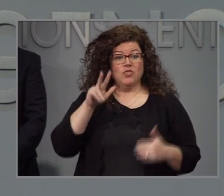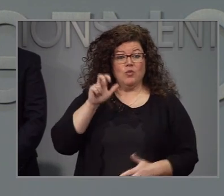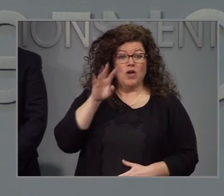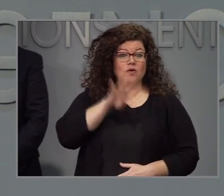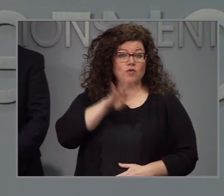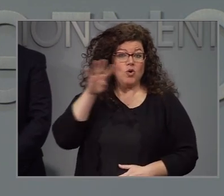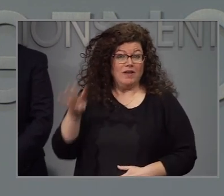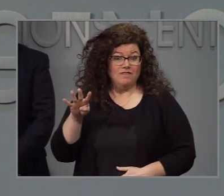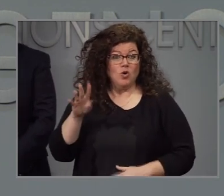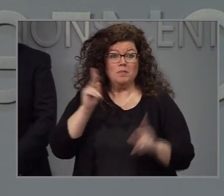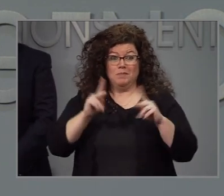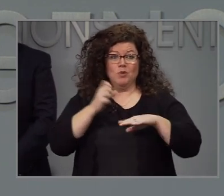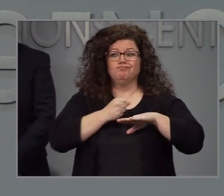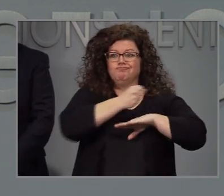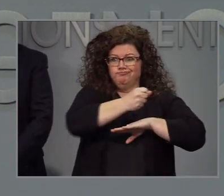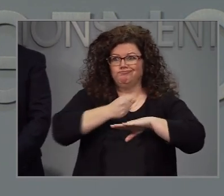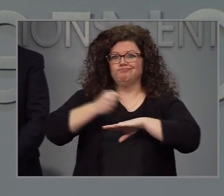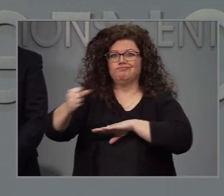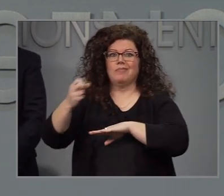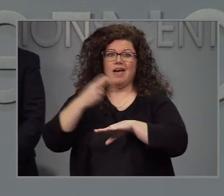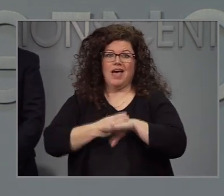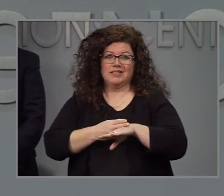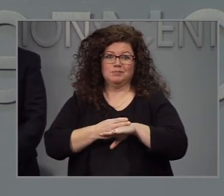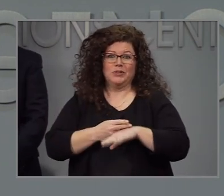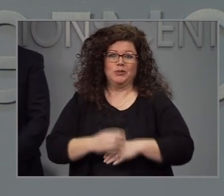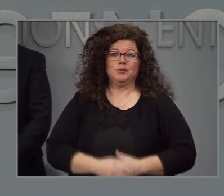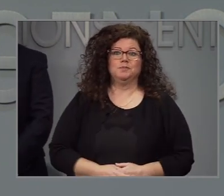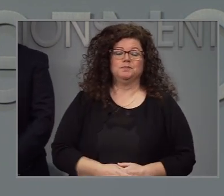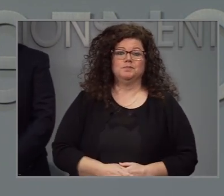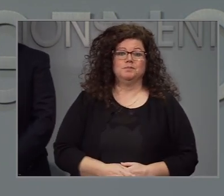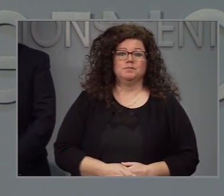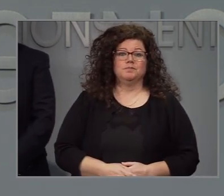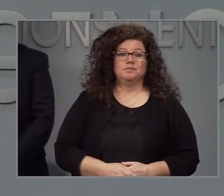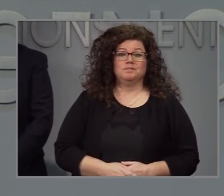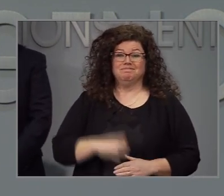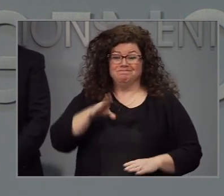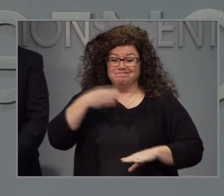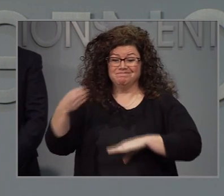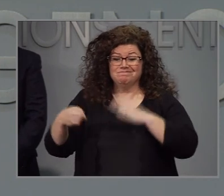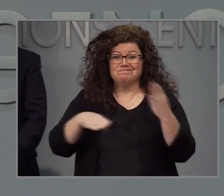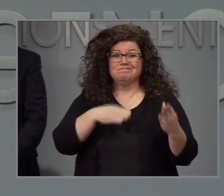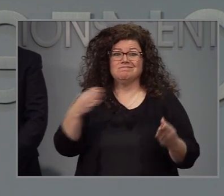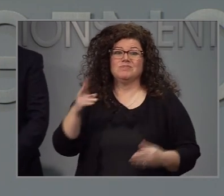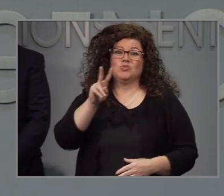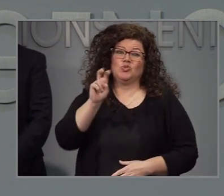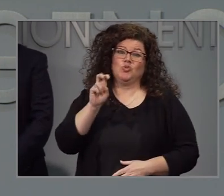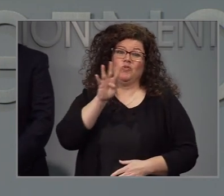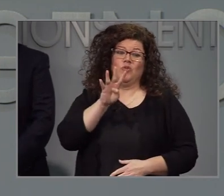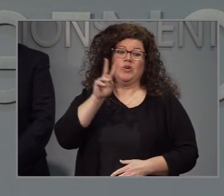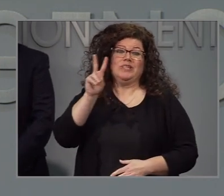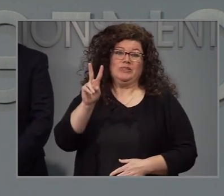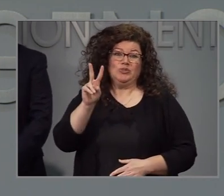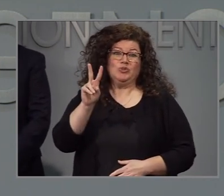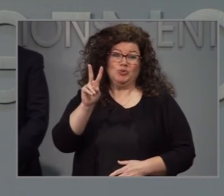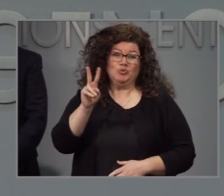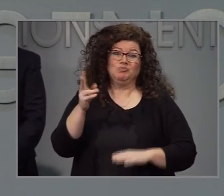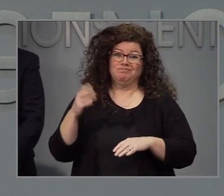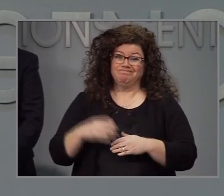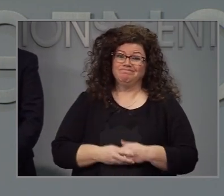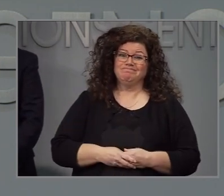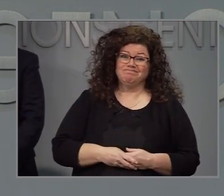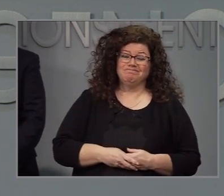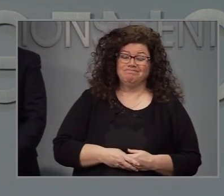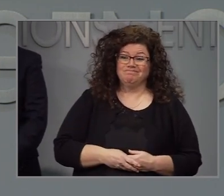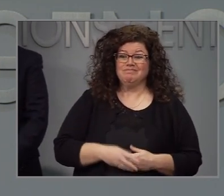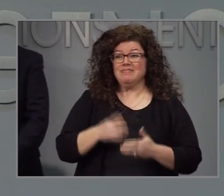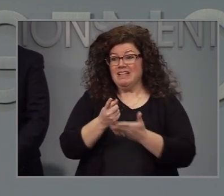currently hospitalized, and sadly, there have now been 242 deaths. Last week,